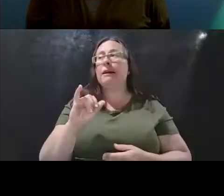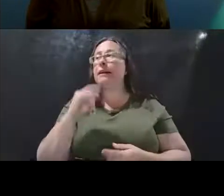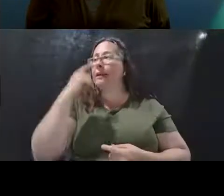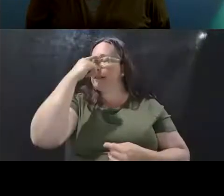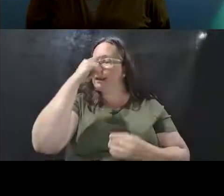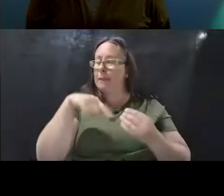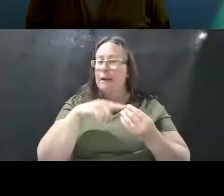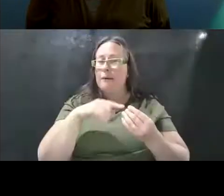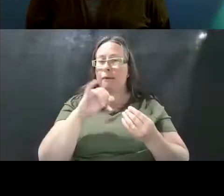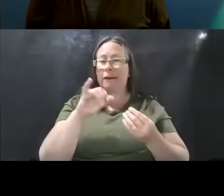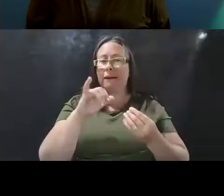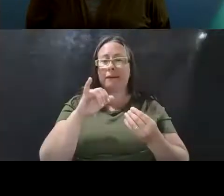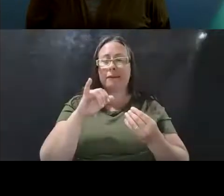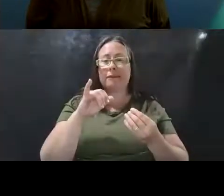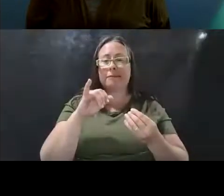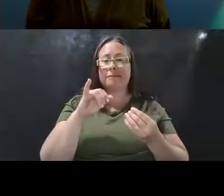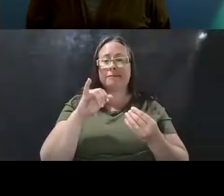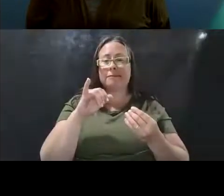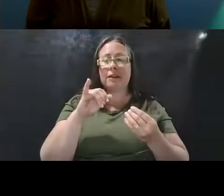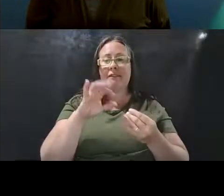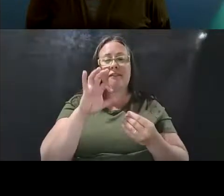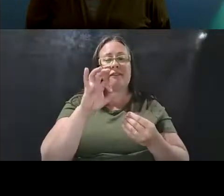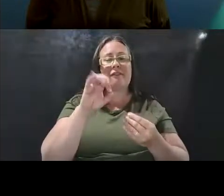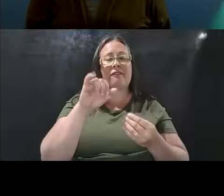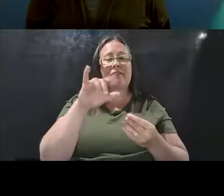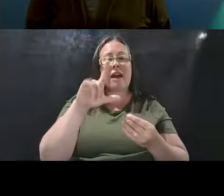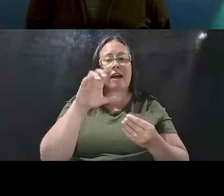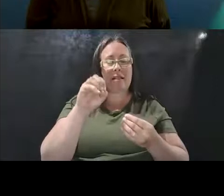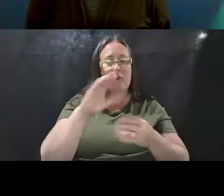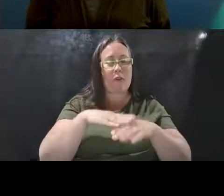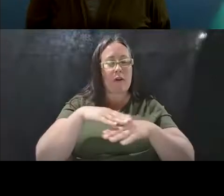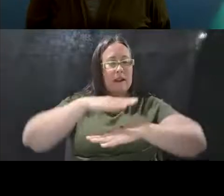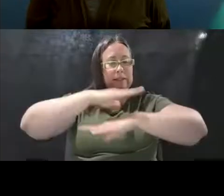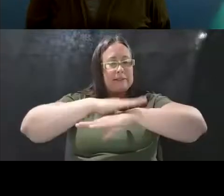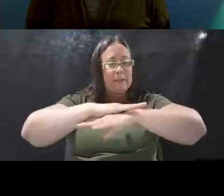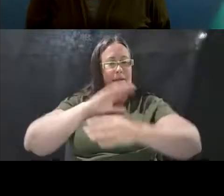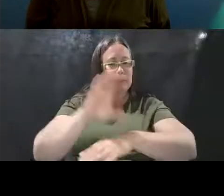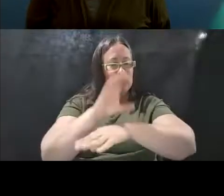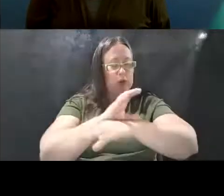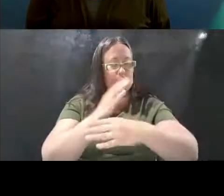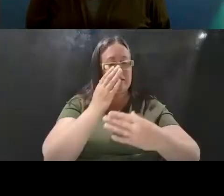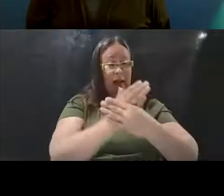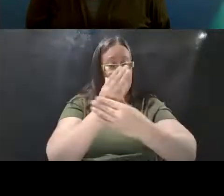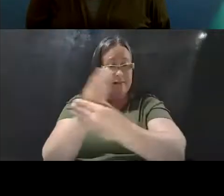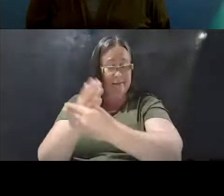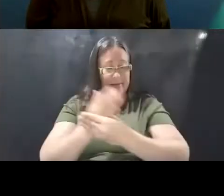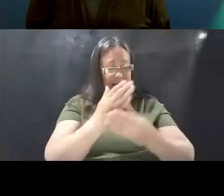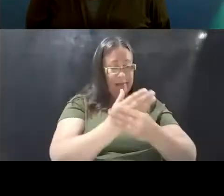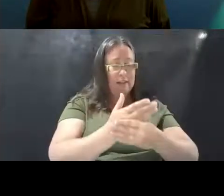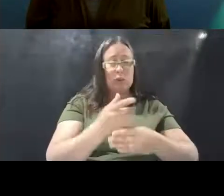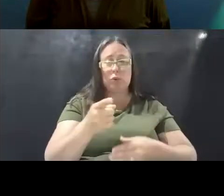about, files on your desktop computer that you want to lock